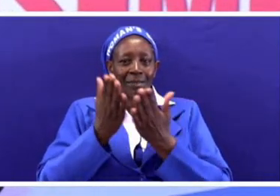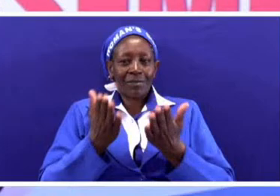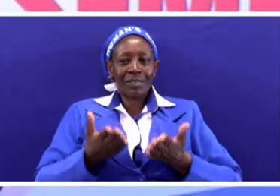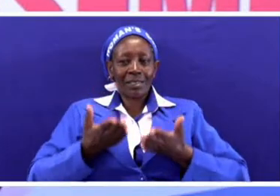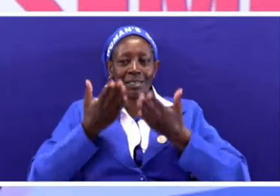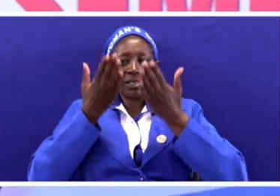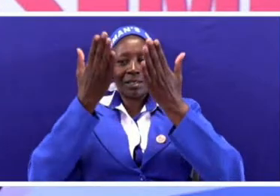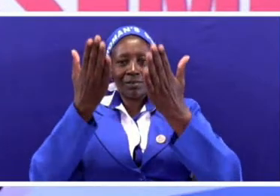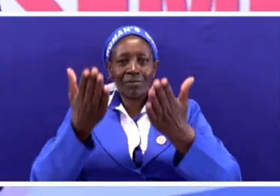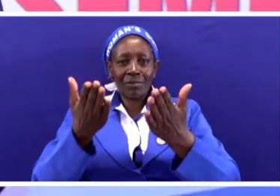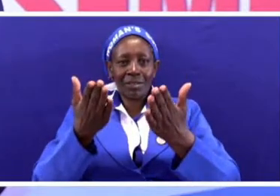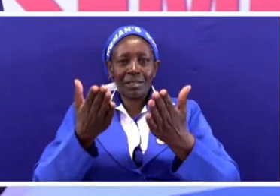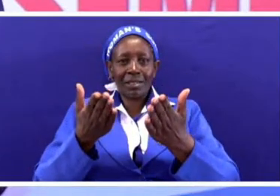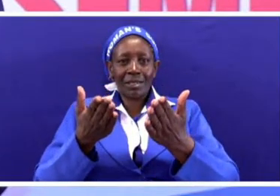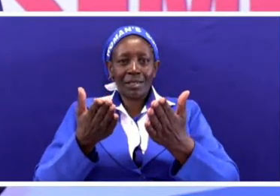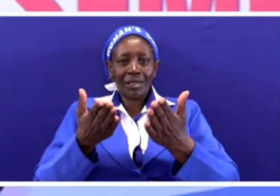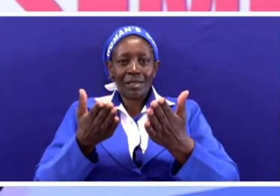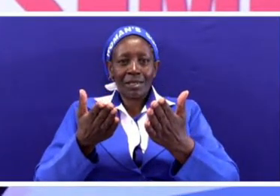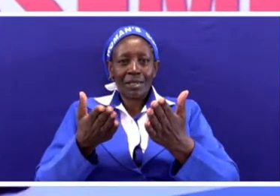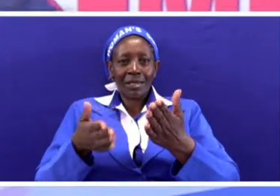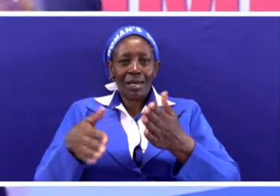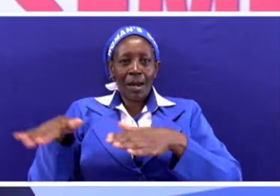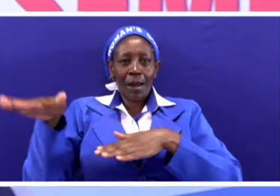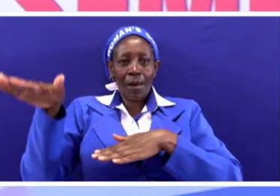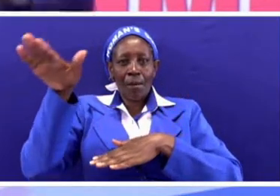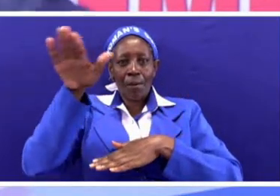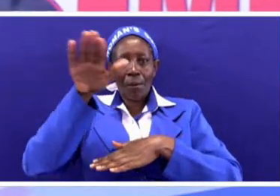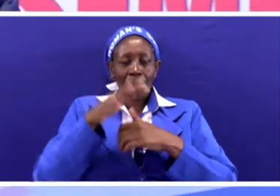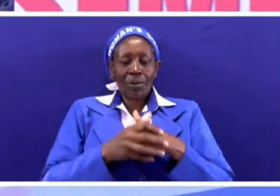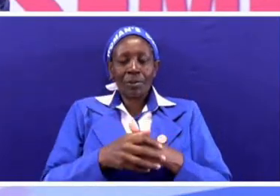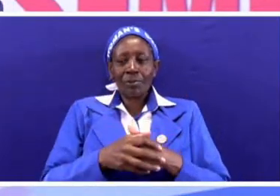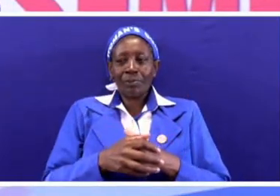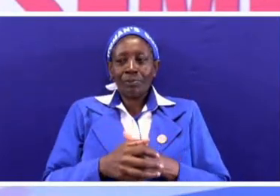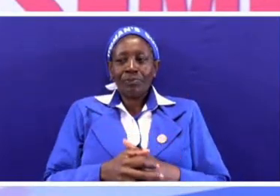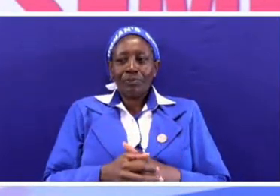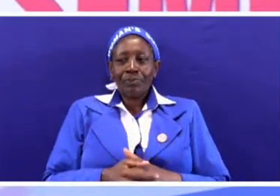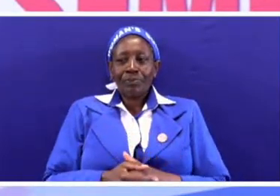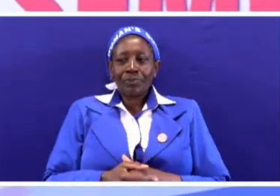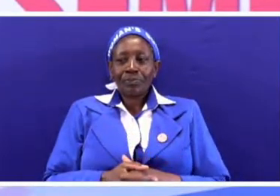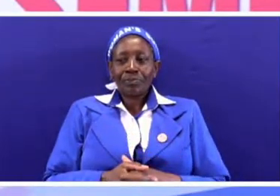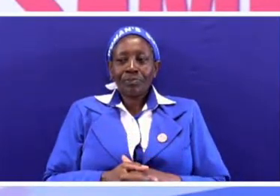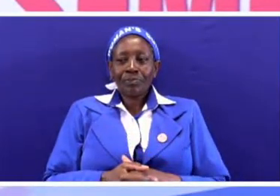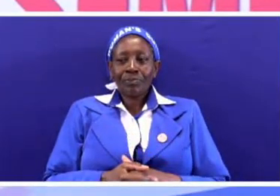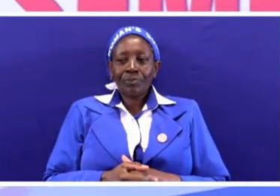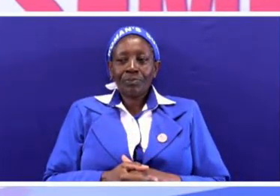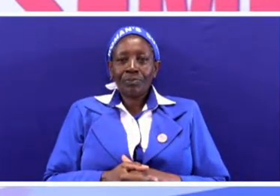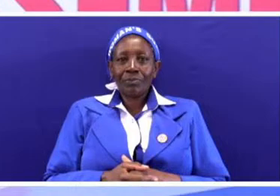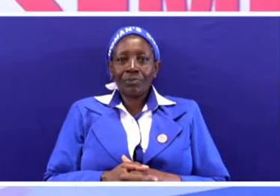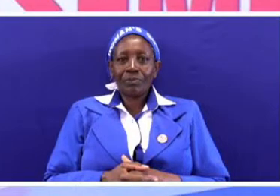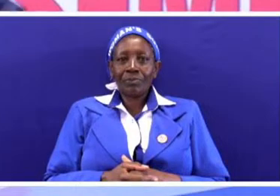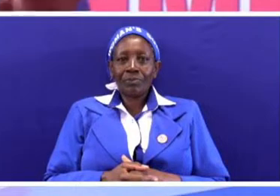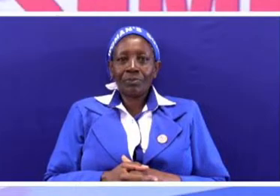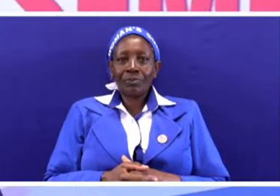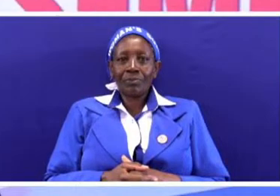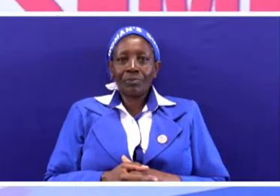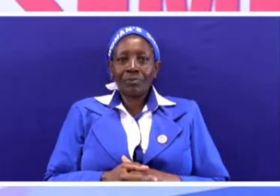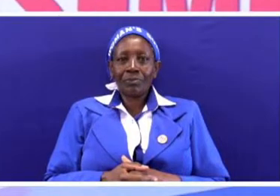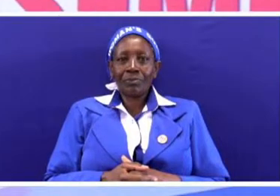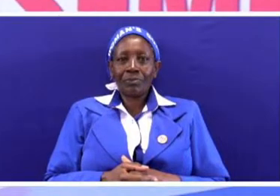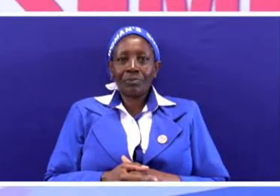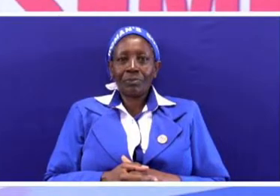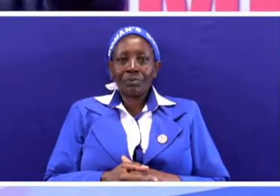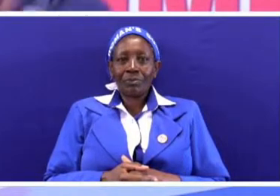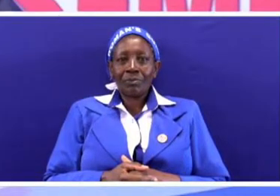the four walls of our churches. From this side, a lady and most probably an elder. Yes.